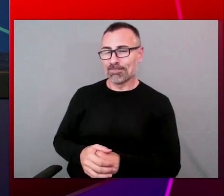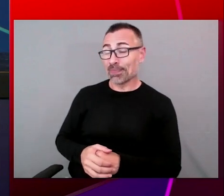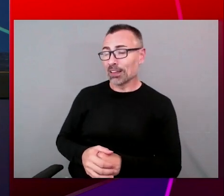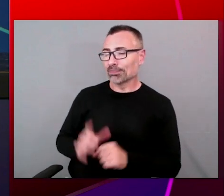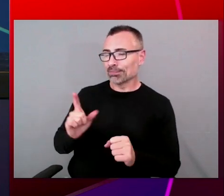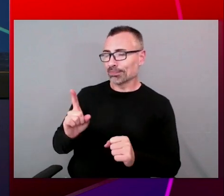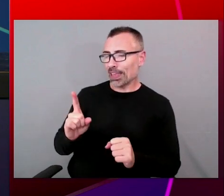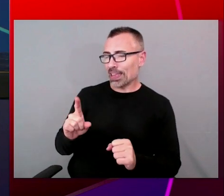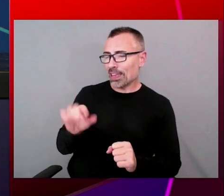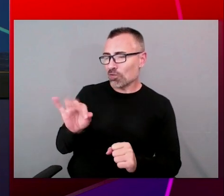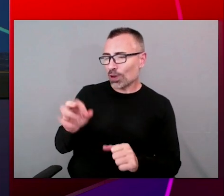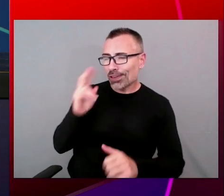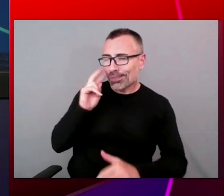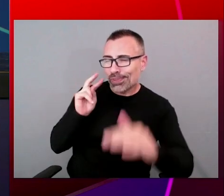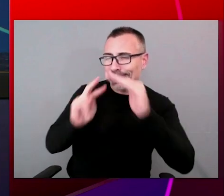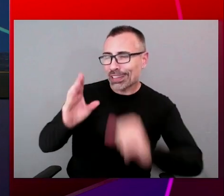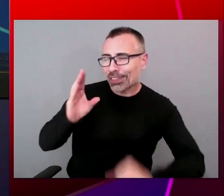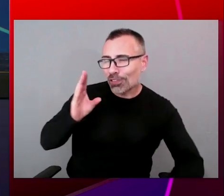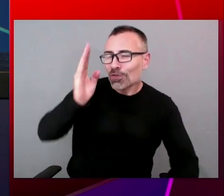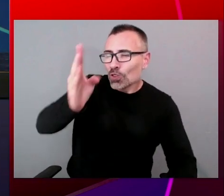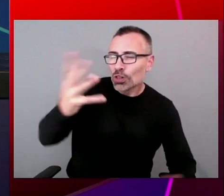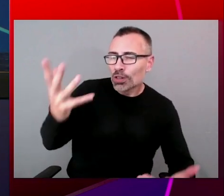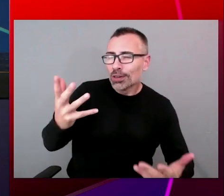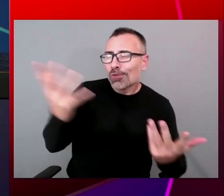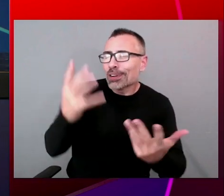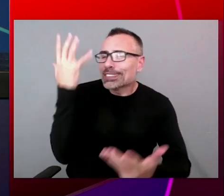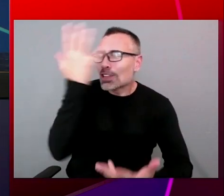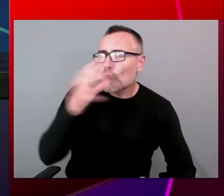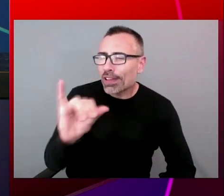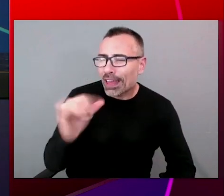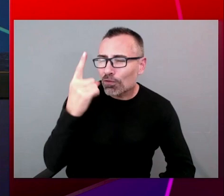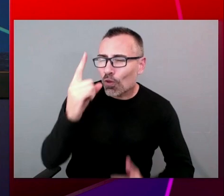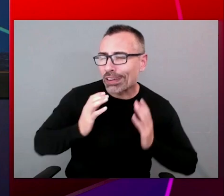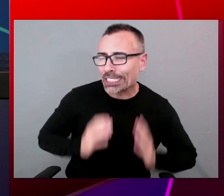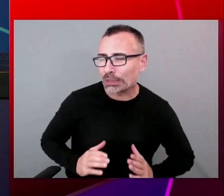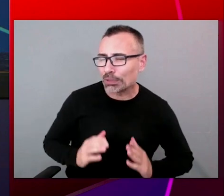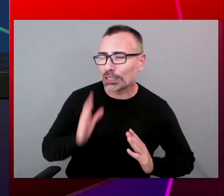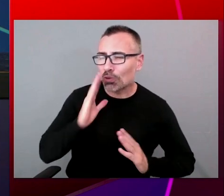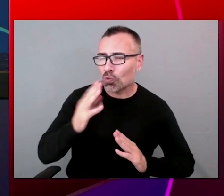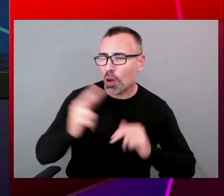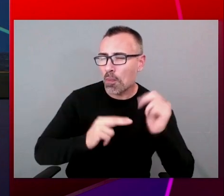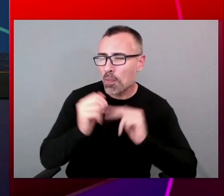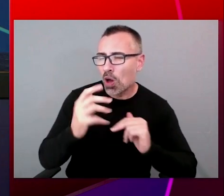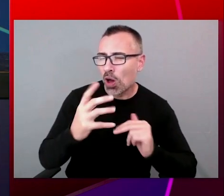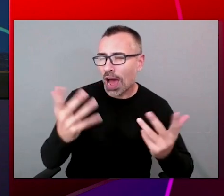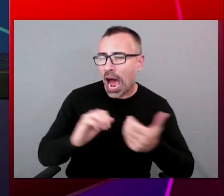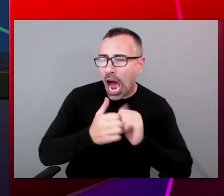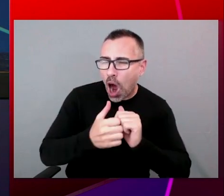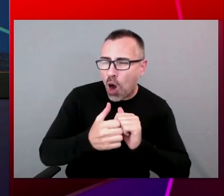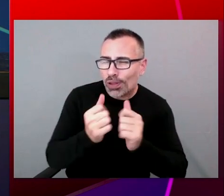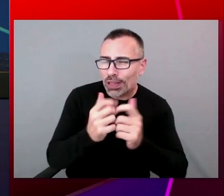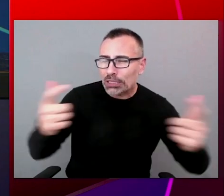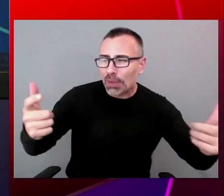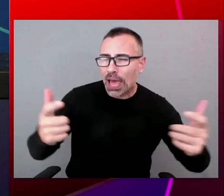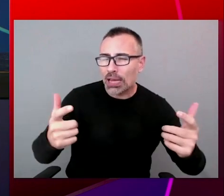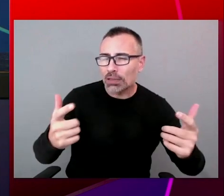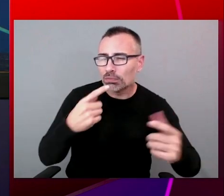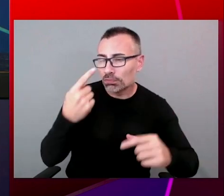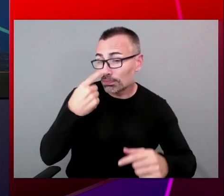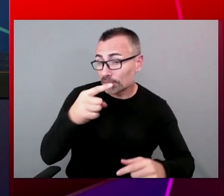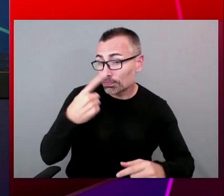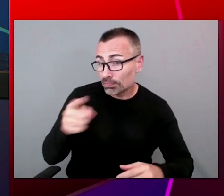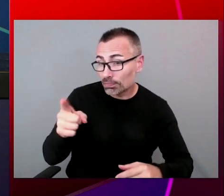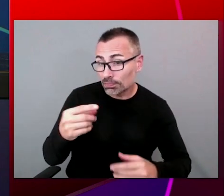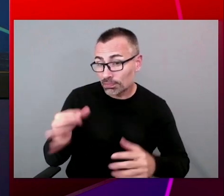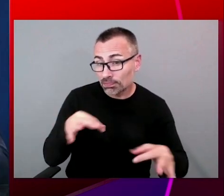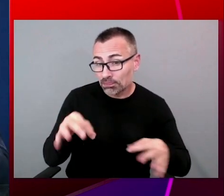this? Your customers and what you guys are trying to build and how you're going to expand. Can you talk a little bit about that? Well, I think from an